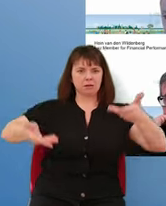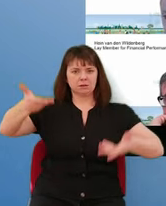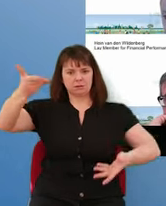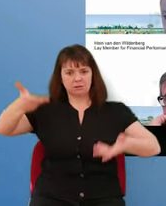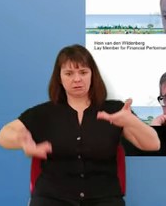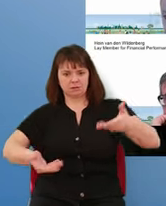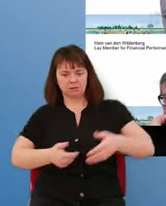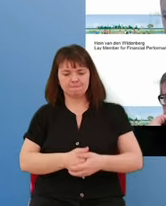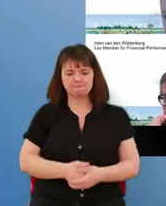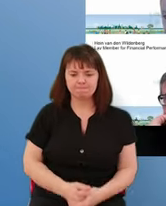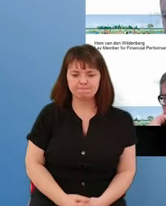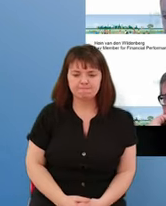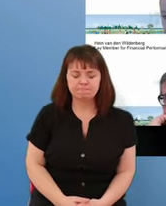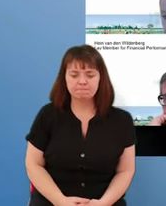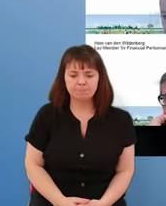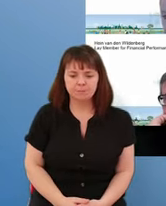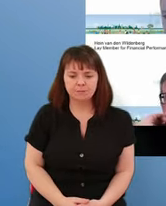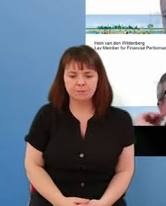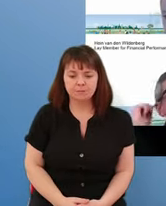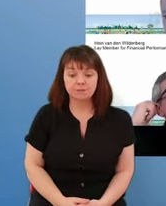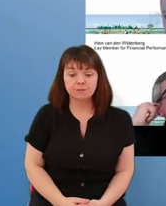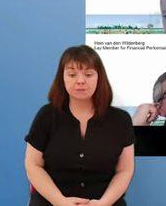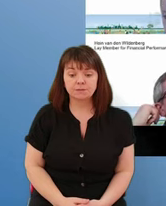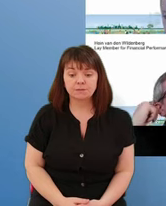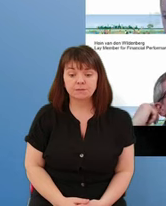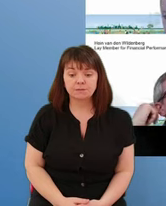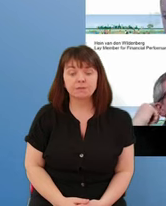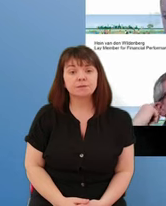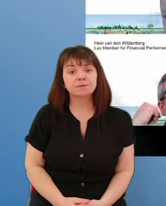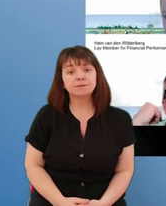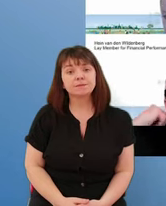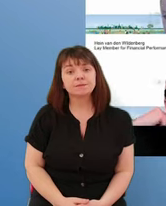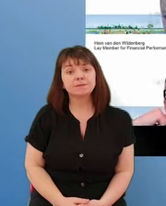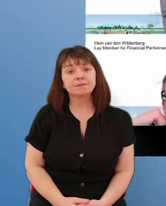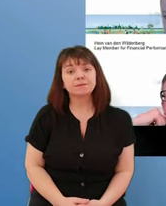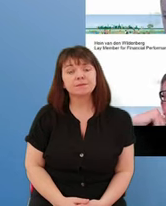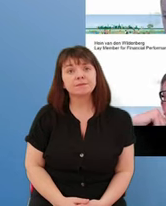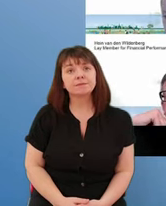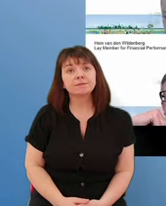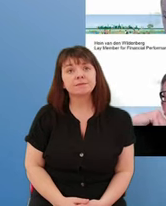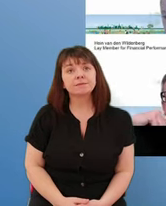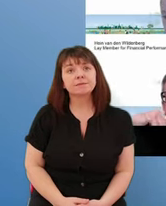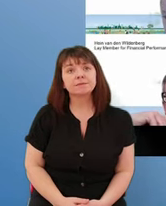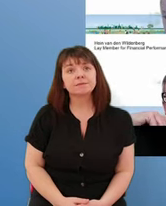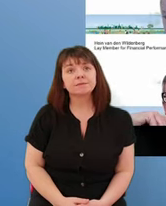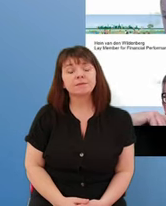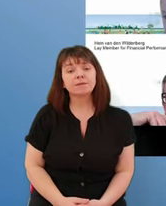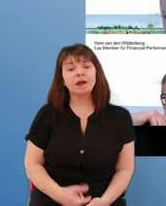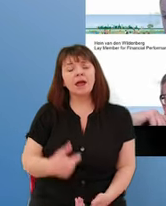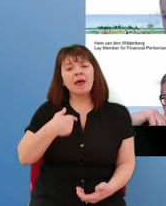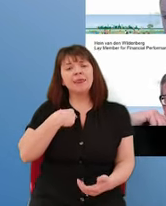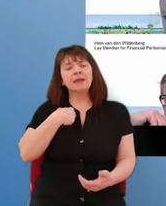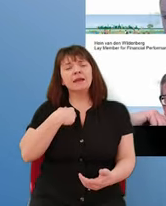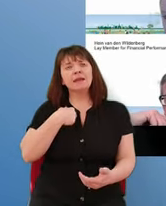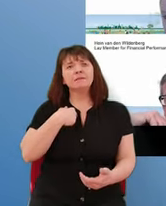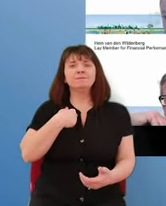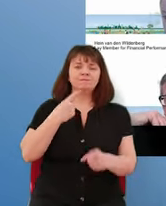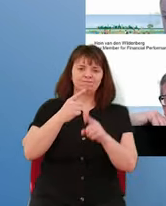In terms of learning, I think, well, my view about learning, it should be part and parcel of our